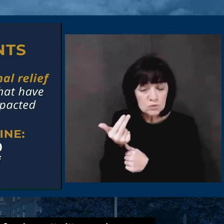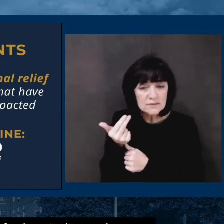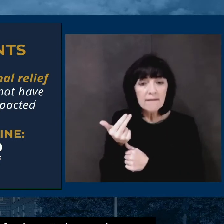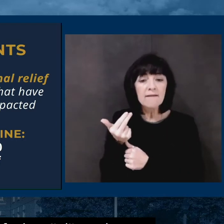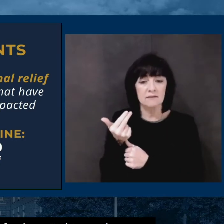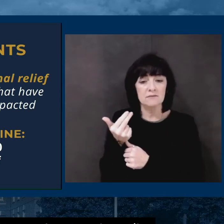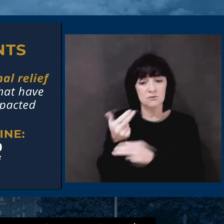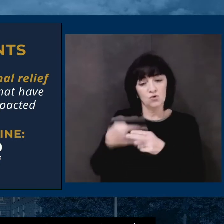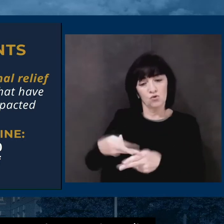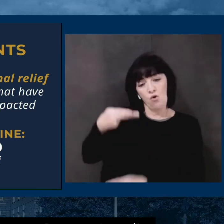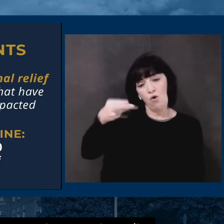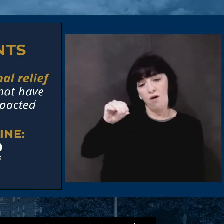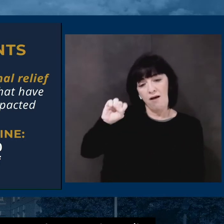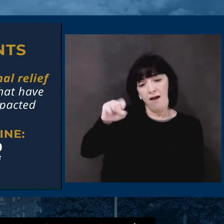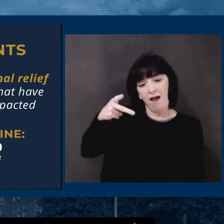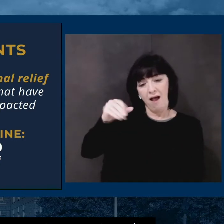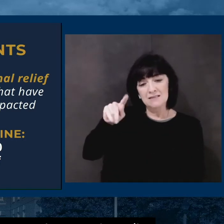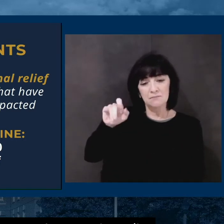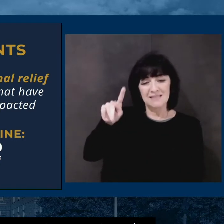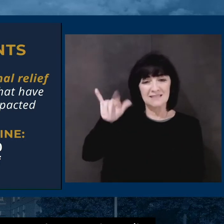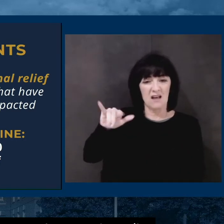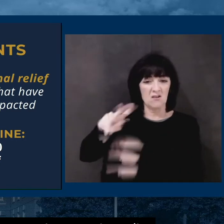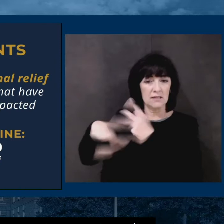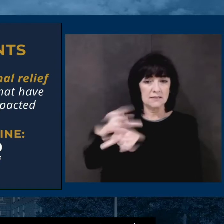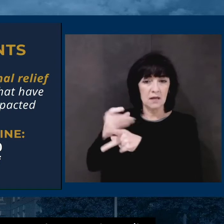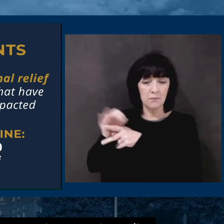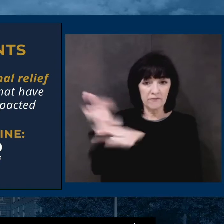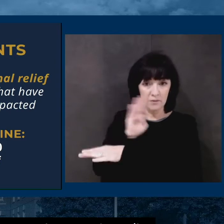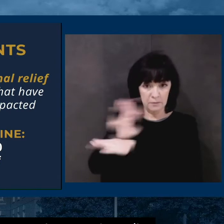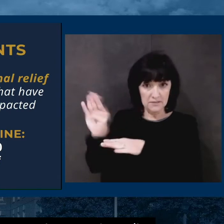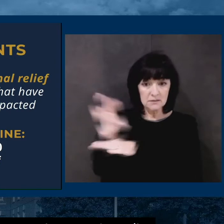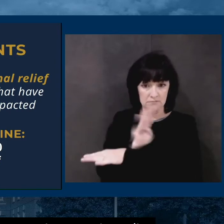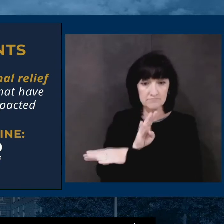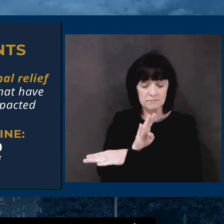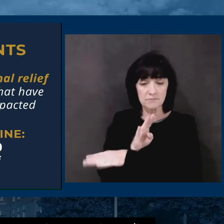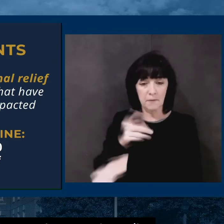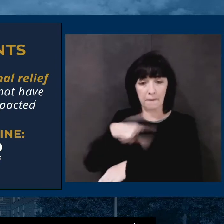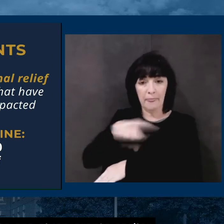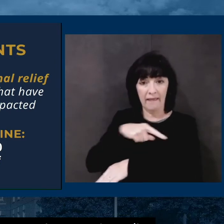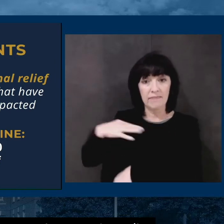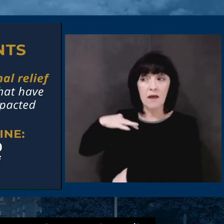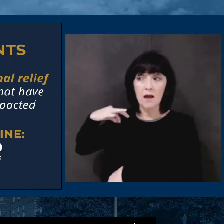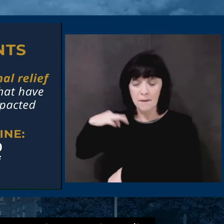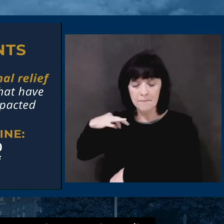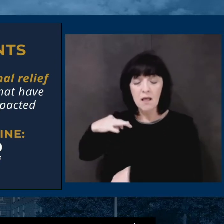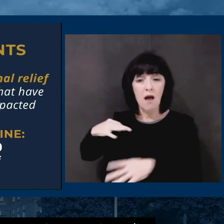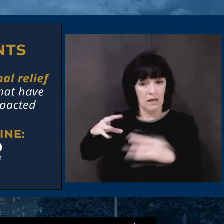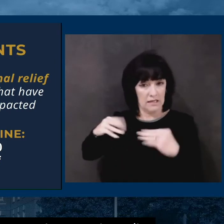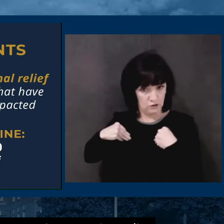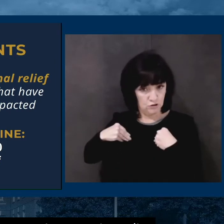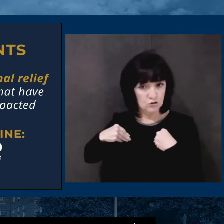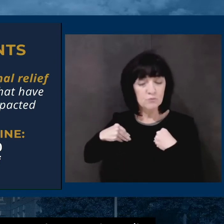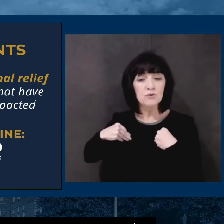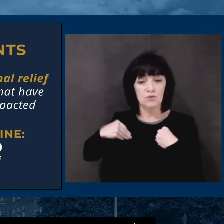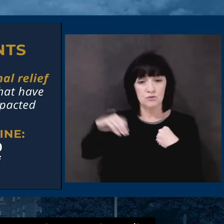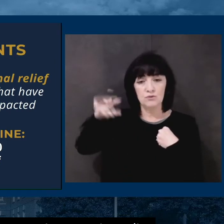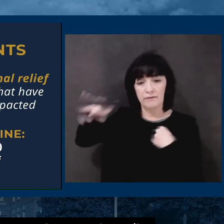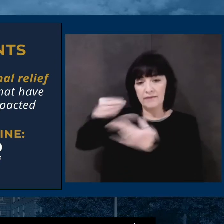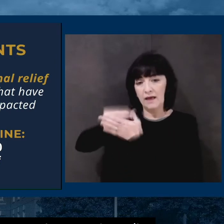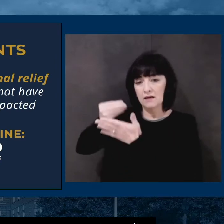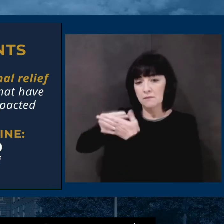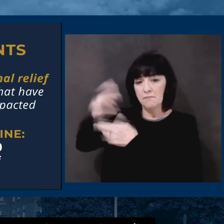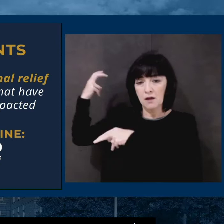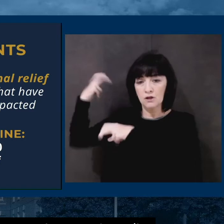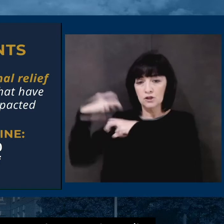year were eligible for an increase in that grant, and those funds will be transferred to your bank accounts kind of as we